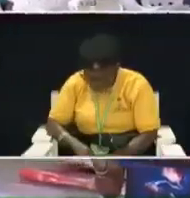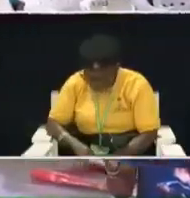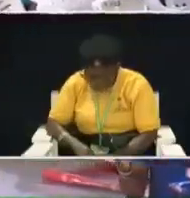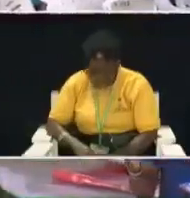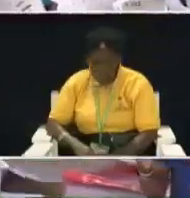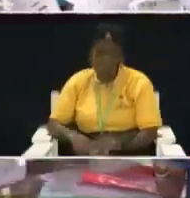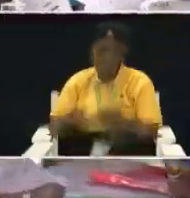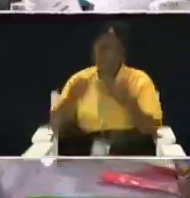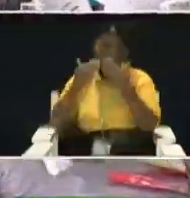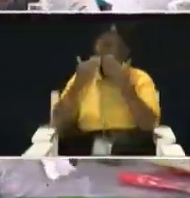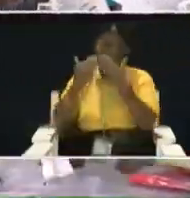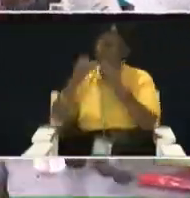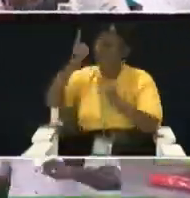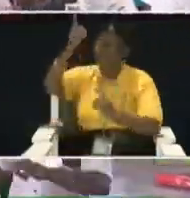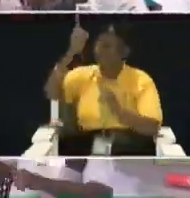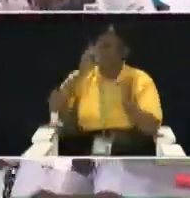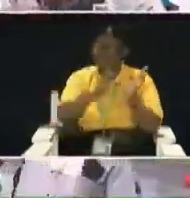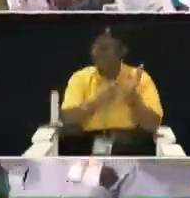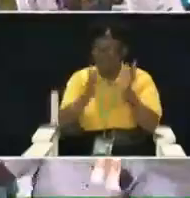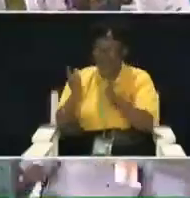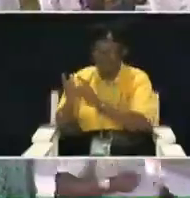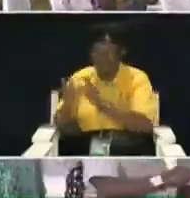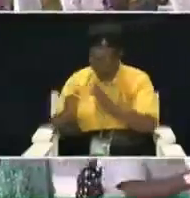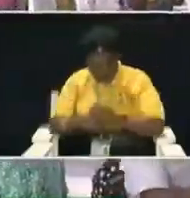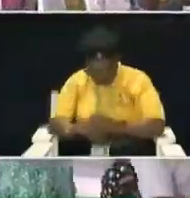Thank you, Father.